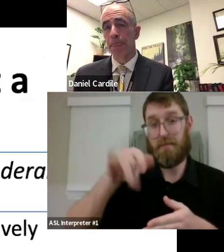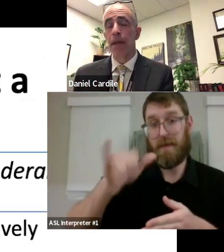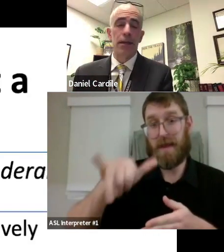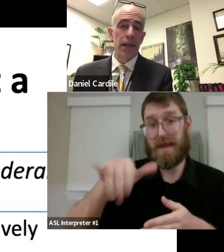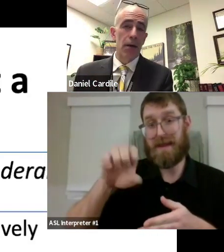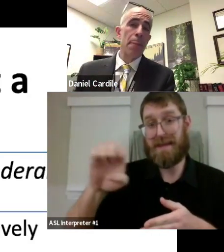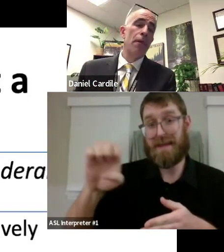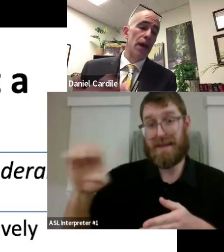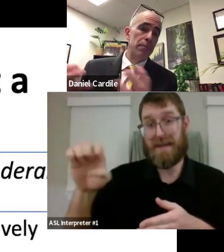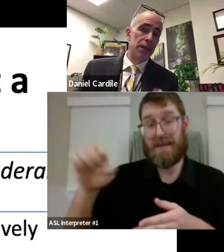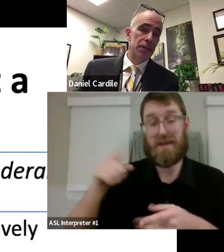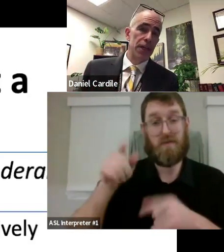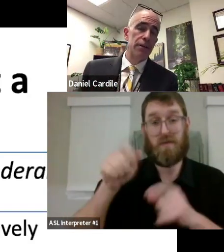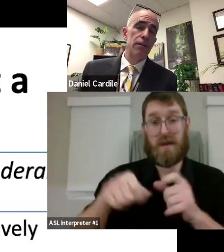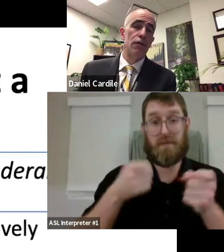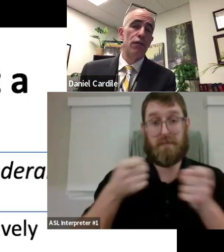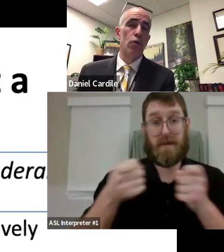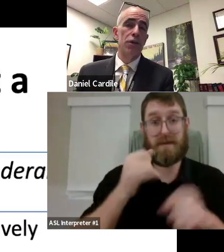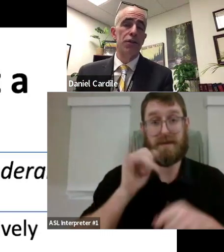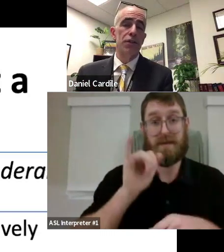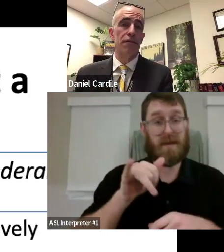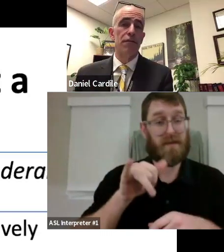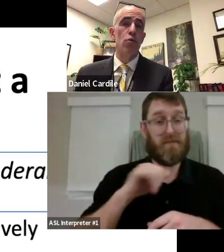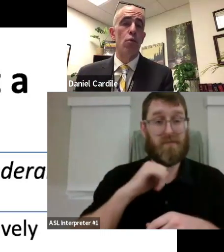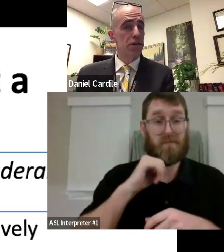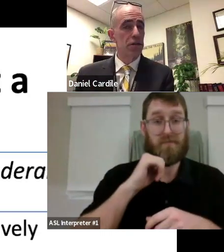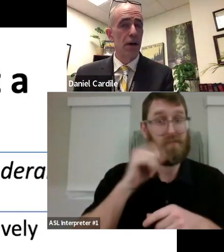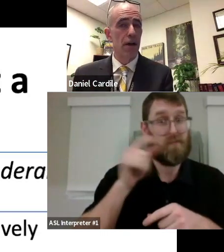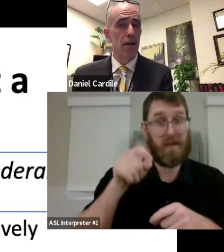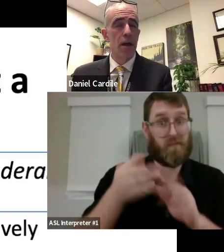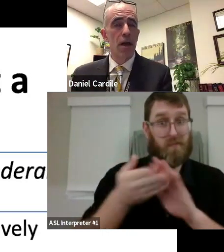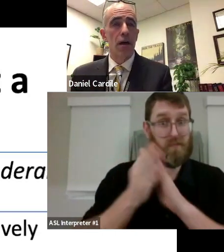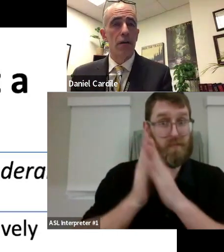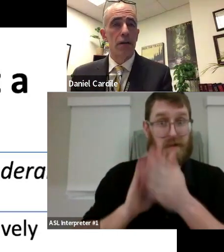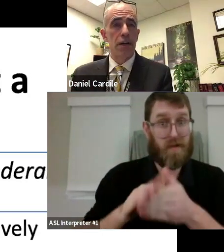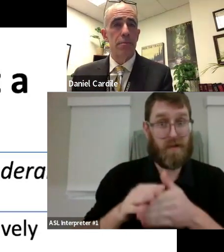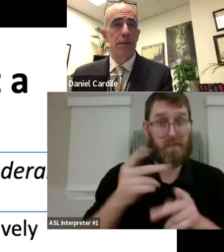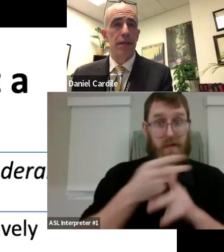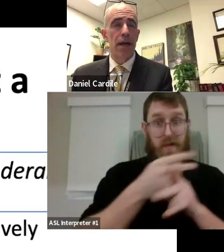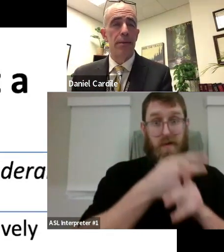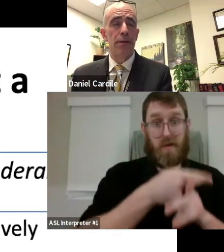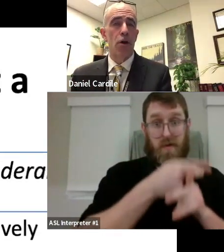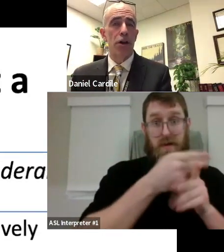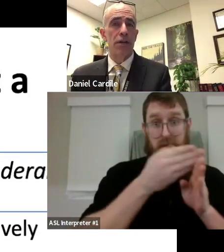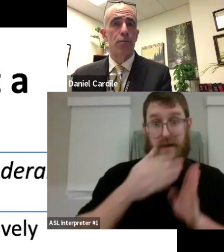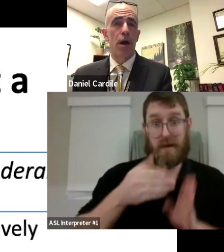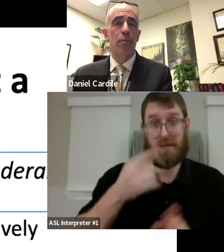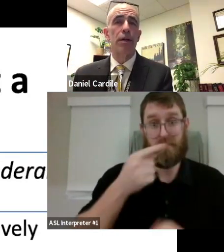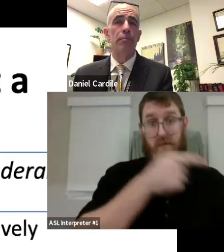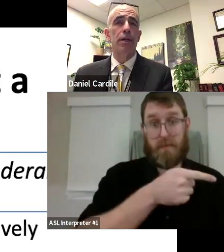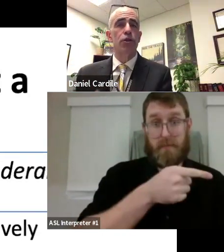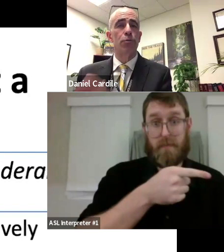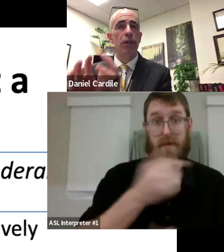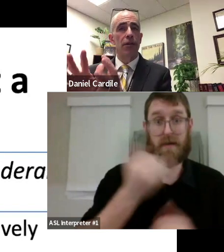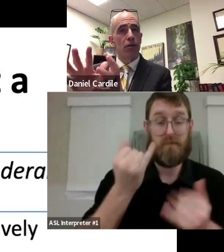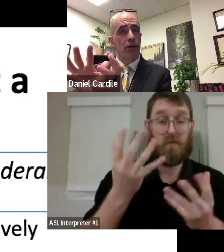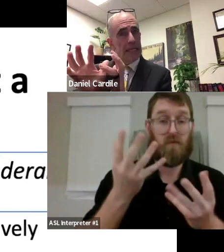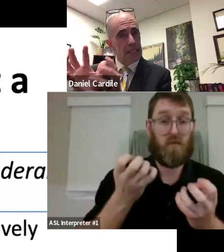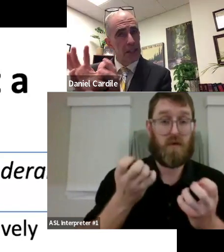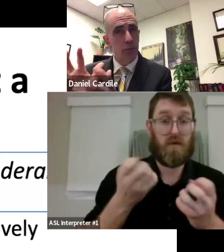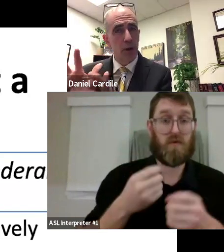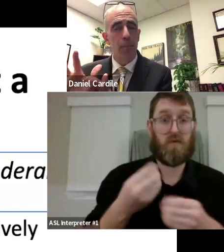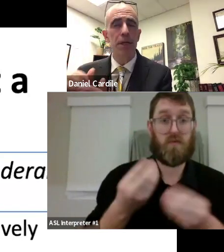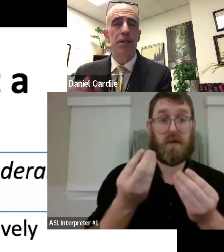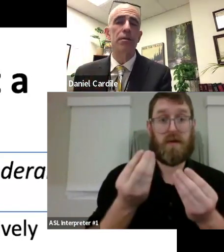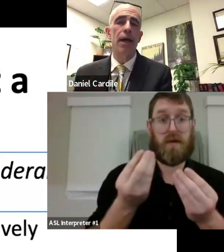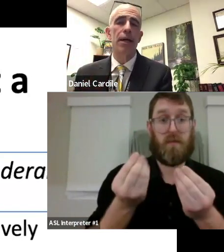guardian. Now, that being said, of course, if you want to file and be guardian of the property because you believe that there